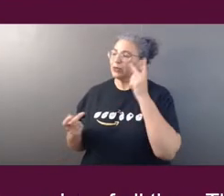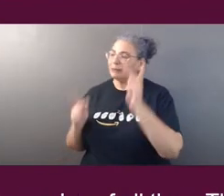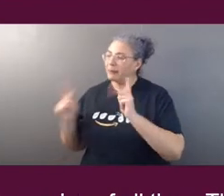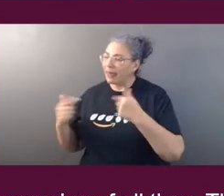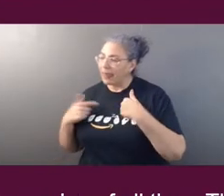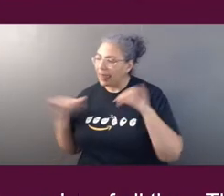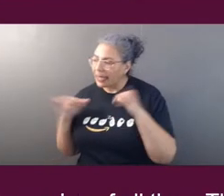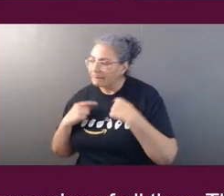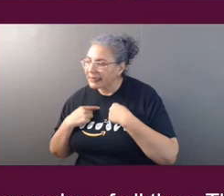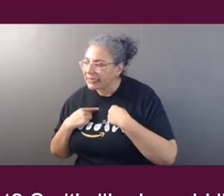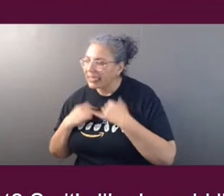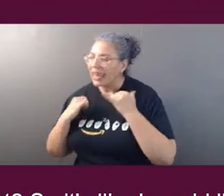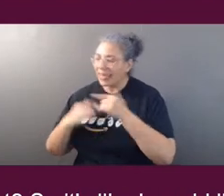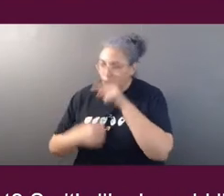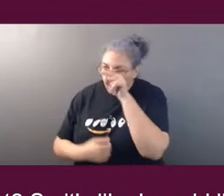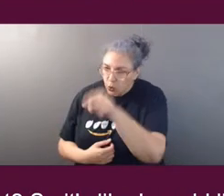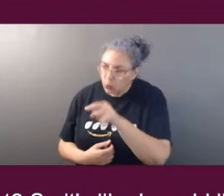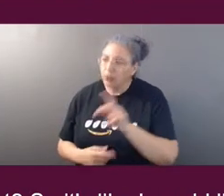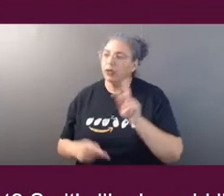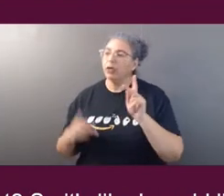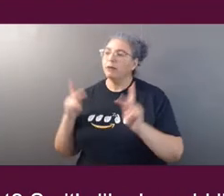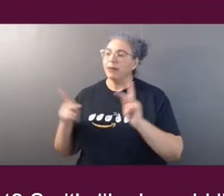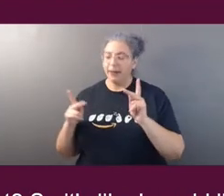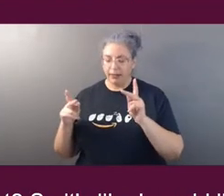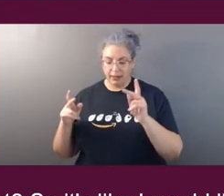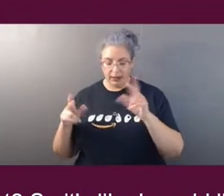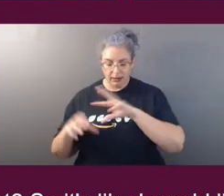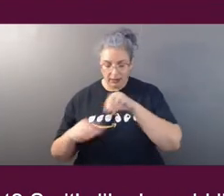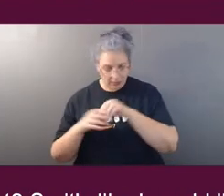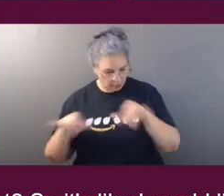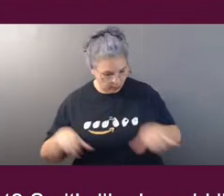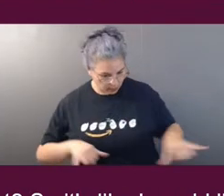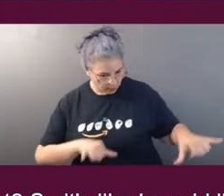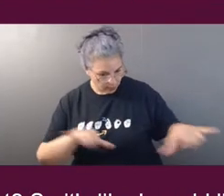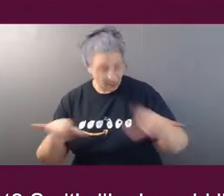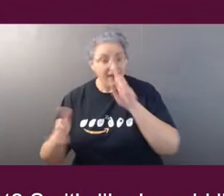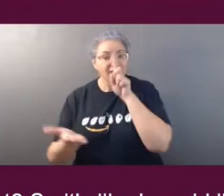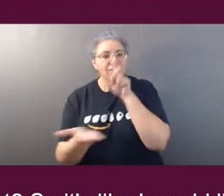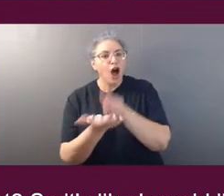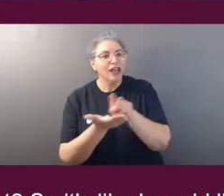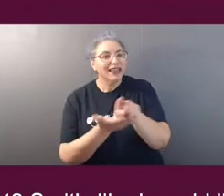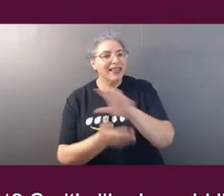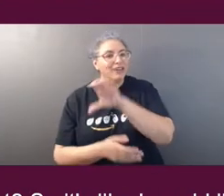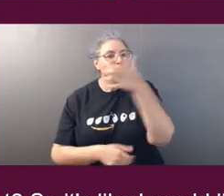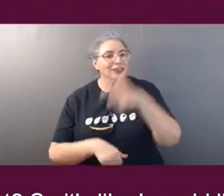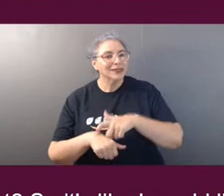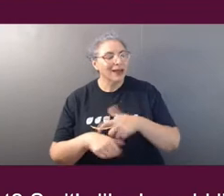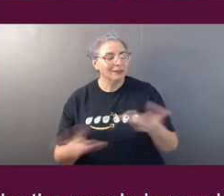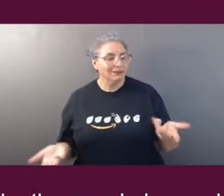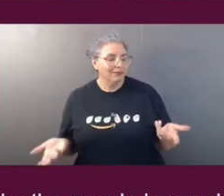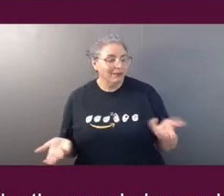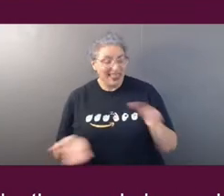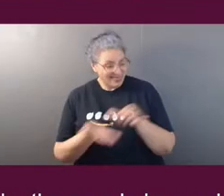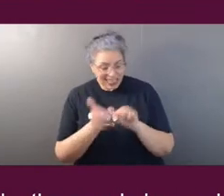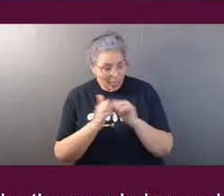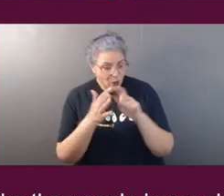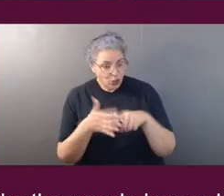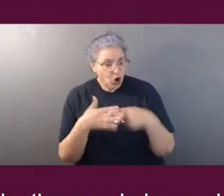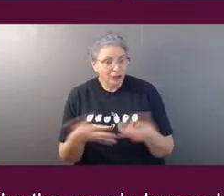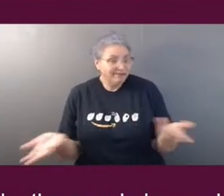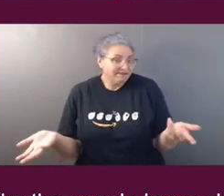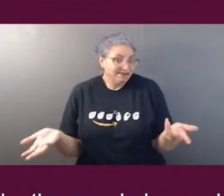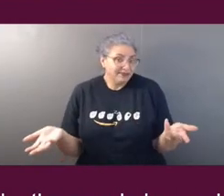like me, people like you, people like the people in my circle falling in love at Christmas time. That's really how it